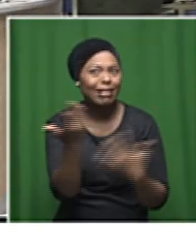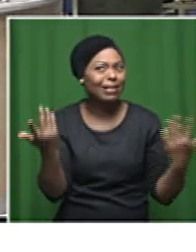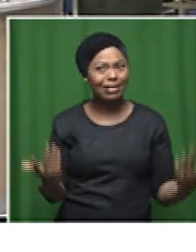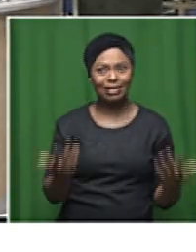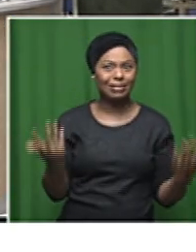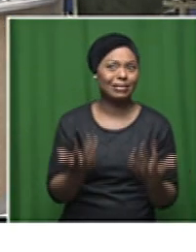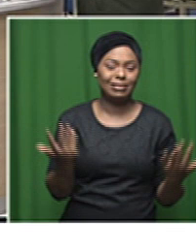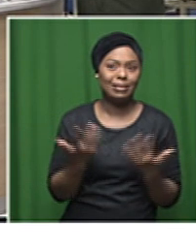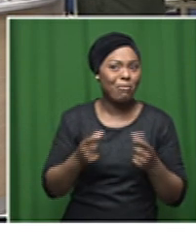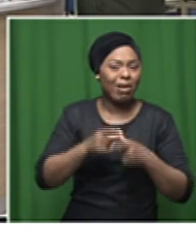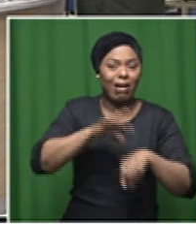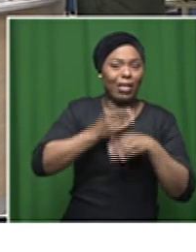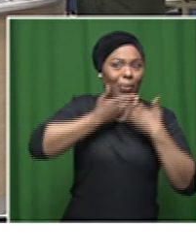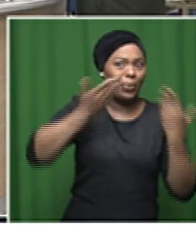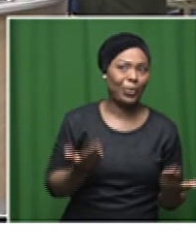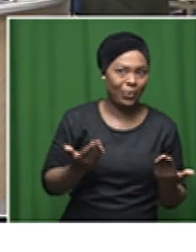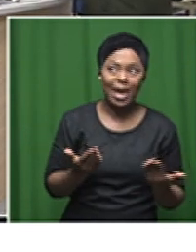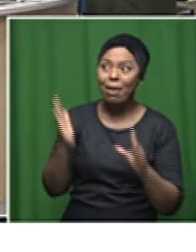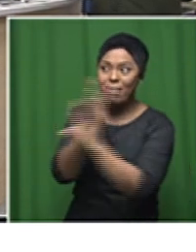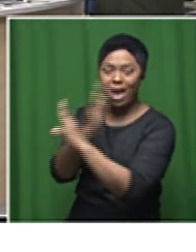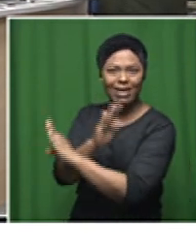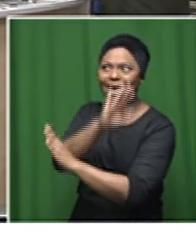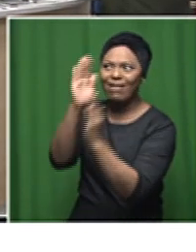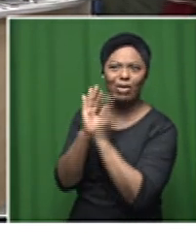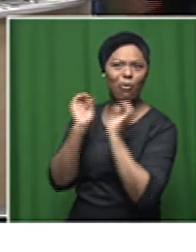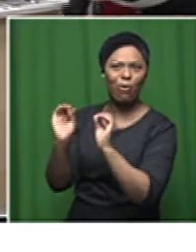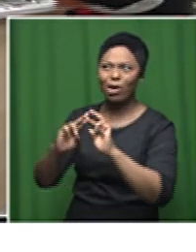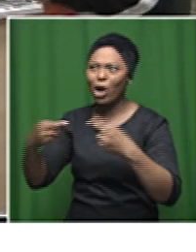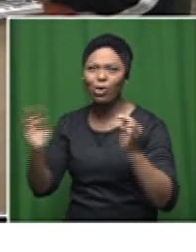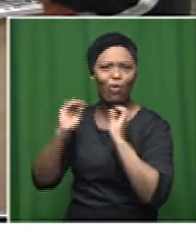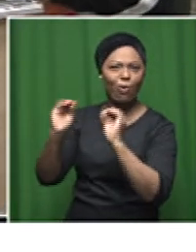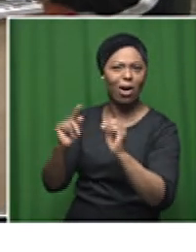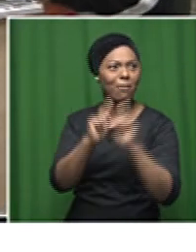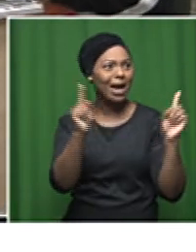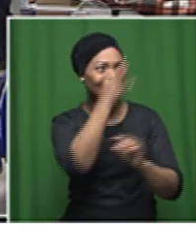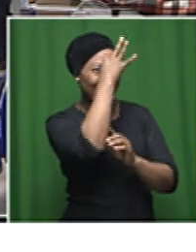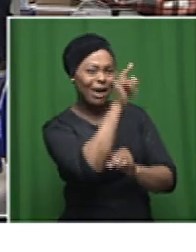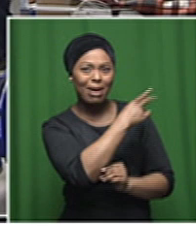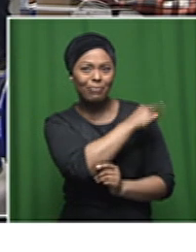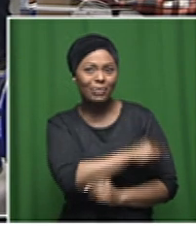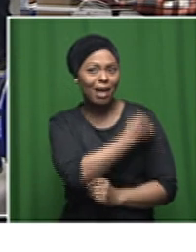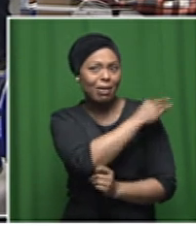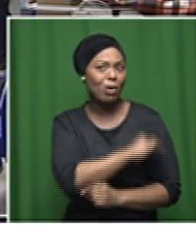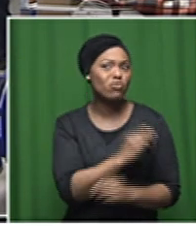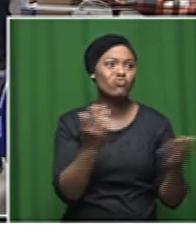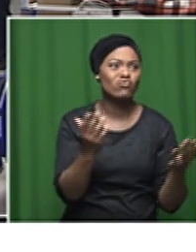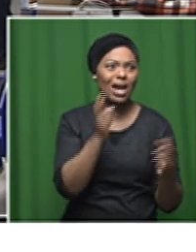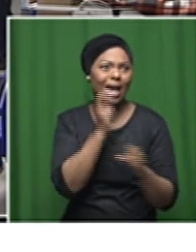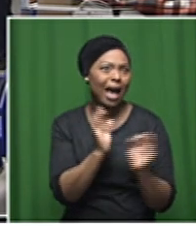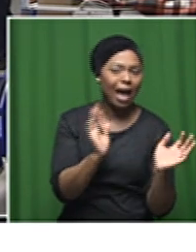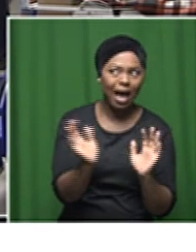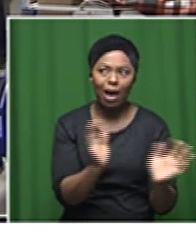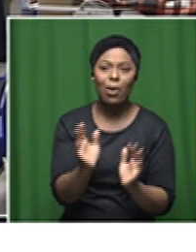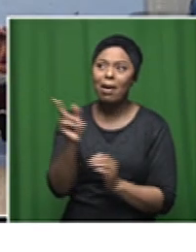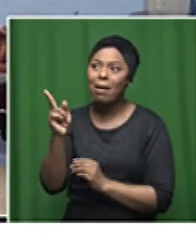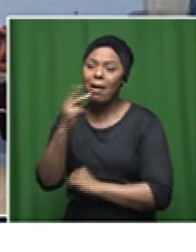public sector, we don't have. So then, what does that mean? It means then we have to have a discussion, private and public, to say, how do we bring